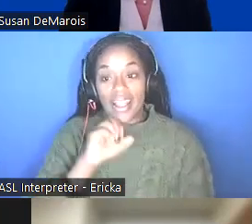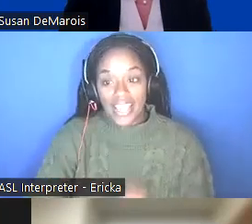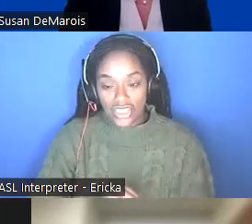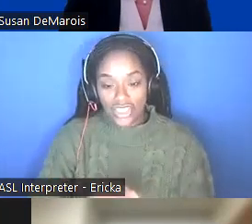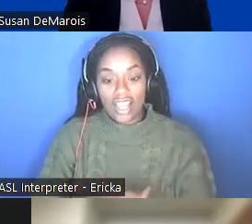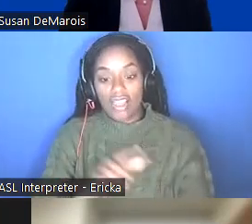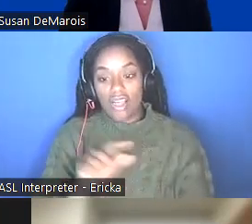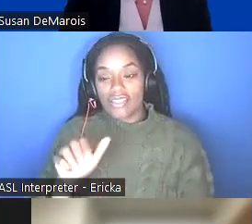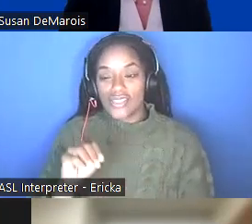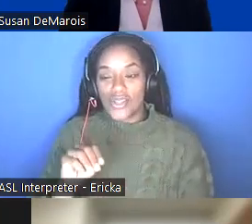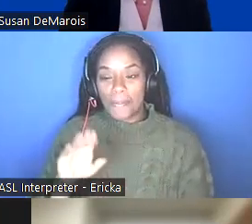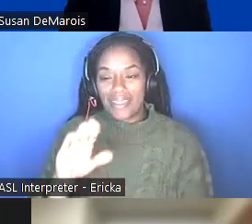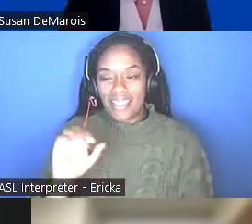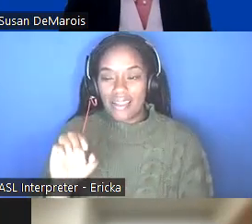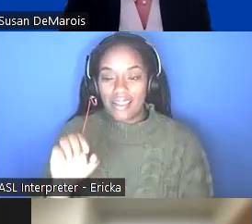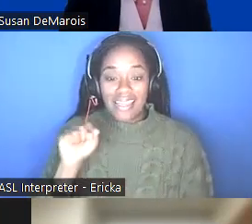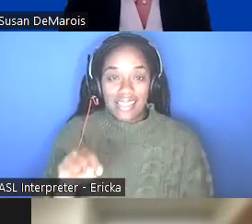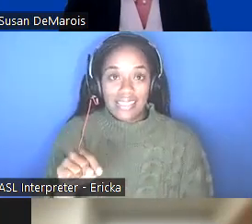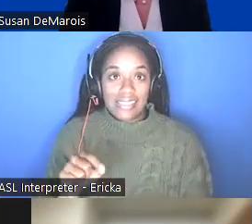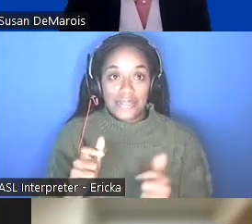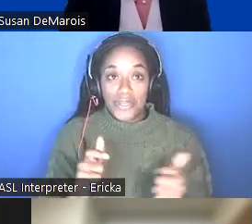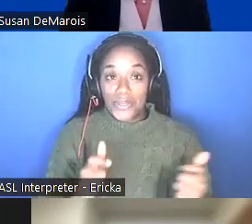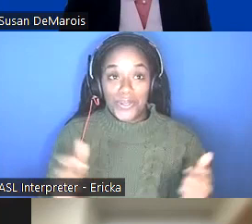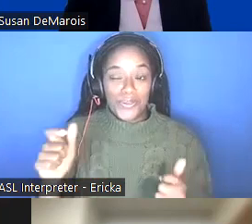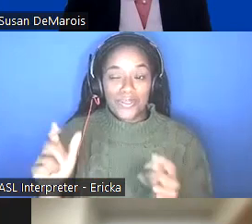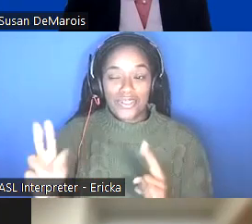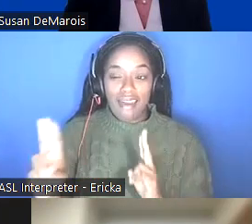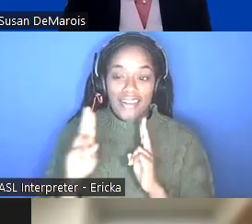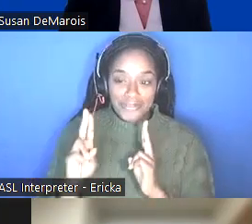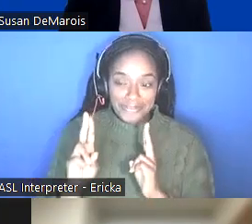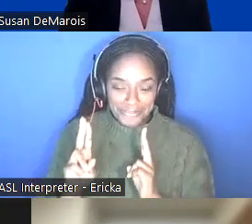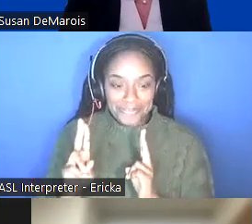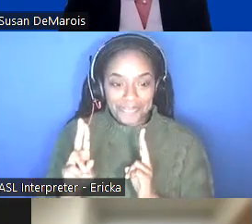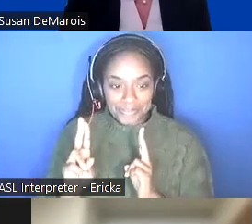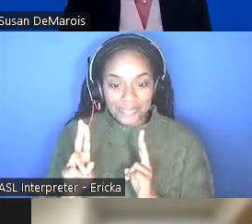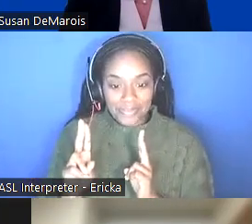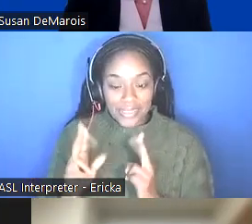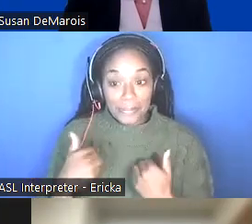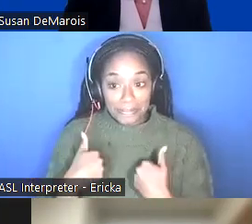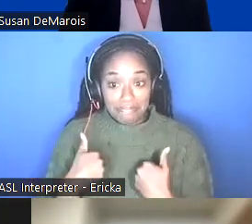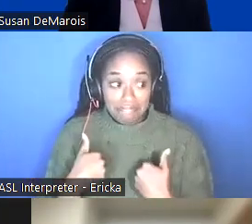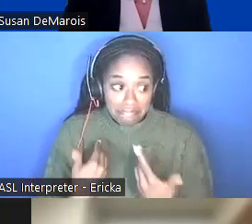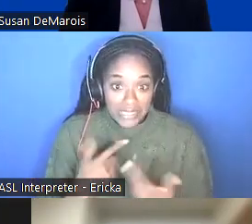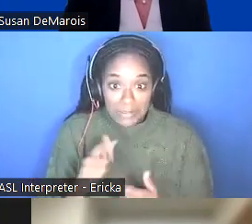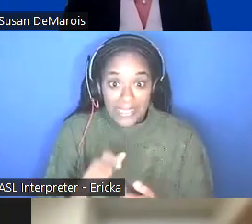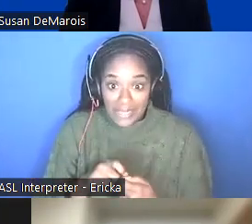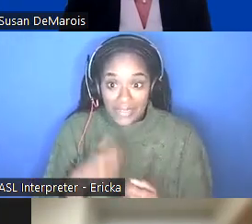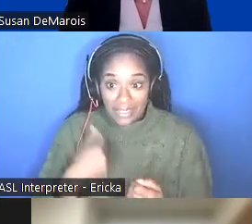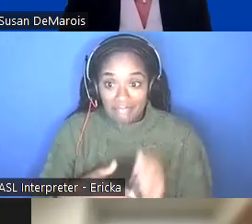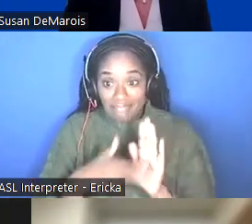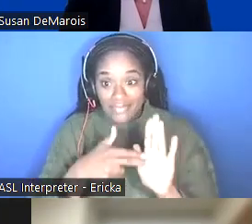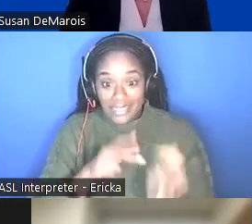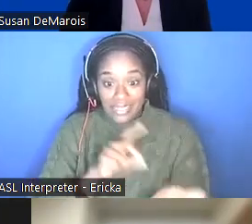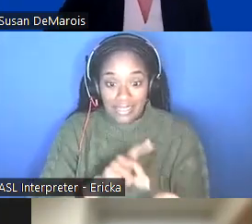This is a very, very big honor for me, specifically as a physician, as a caregiver